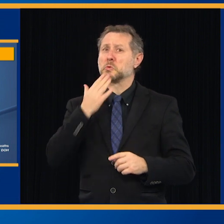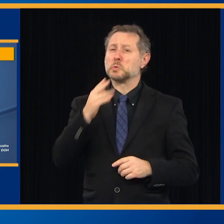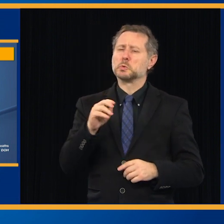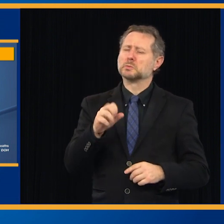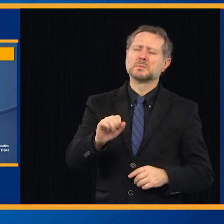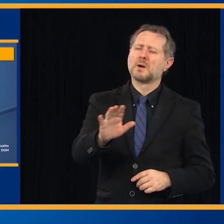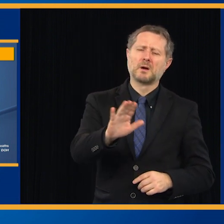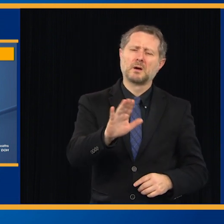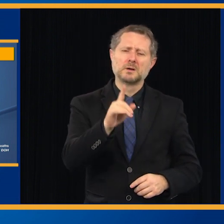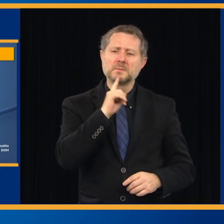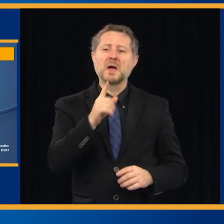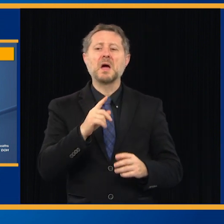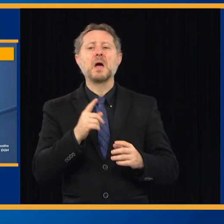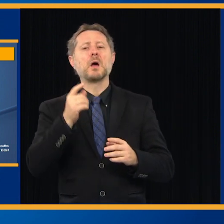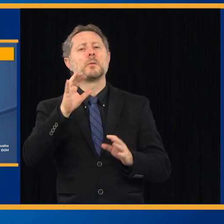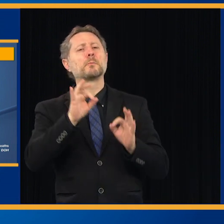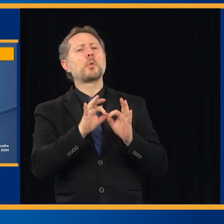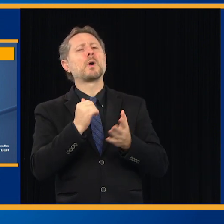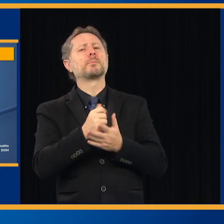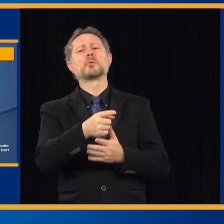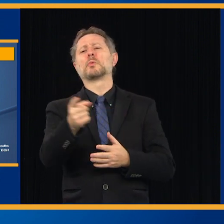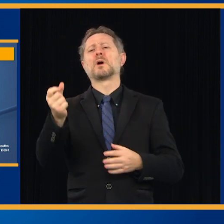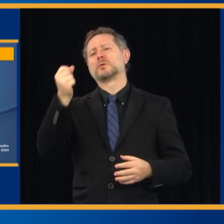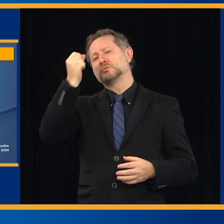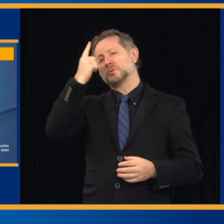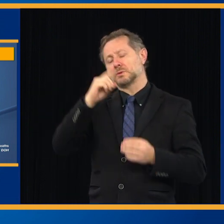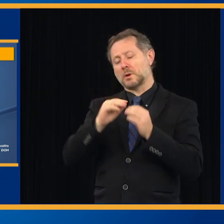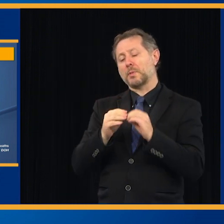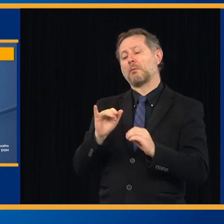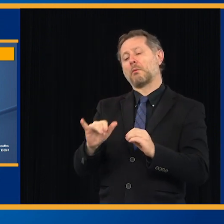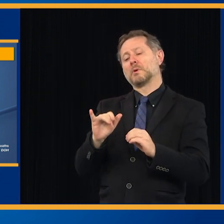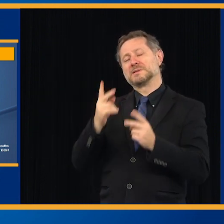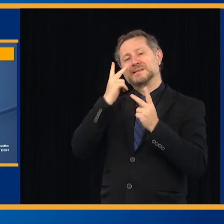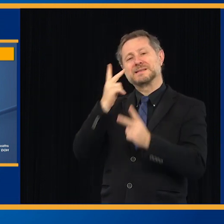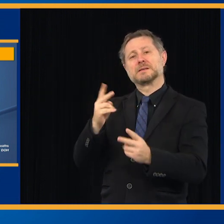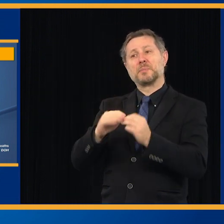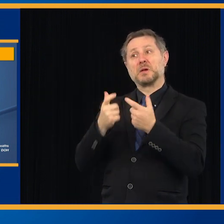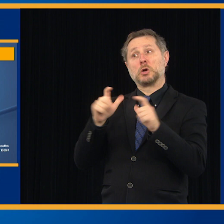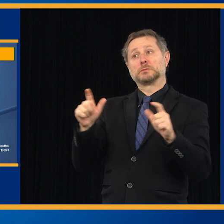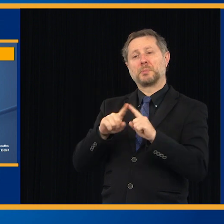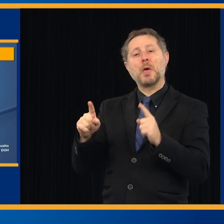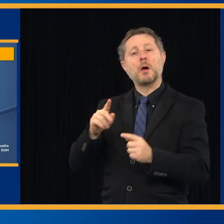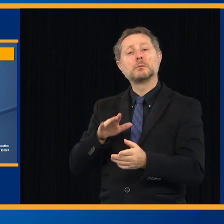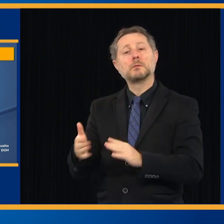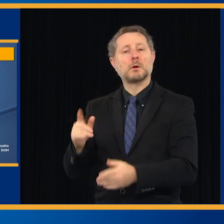give you a context of what people are looking at. This virus